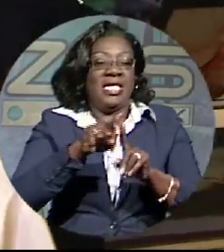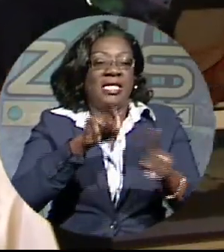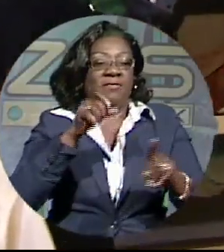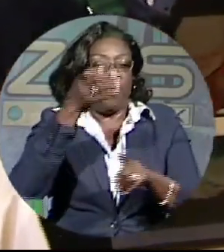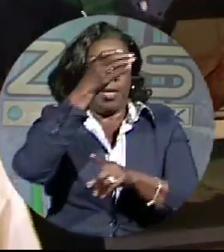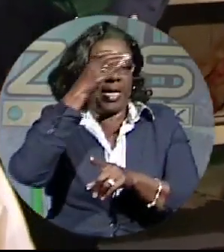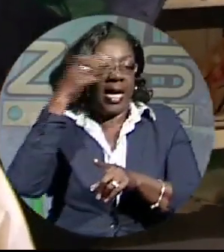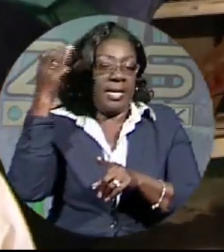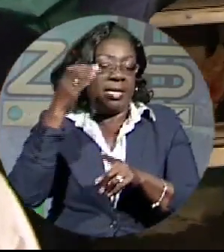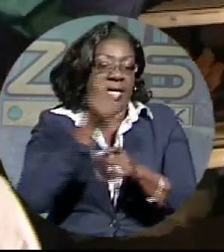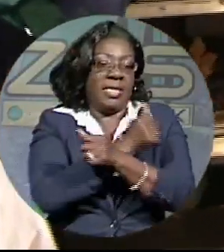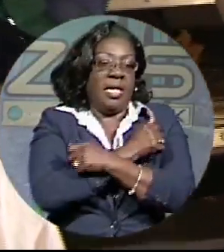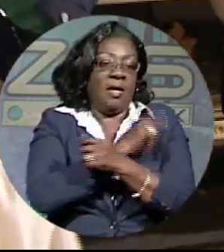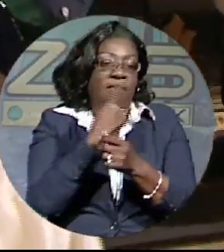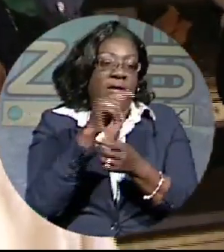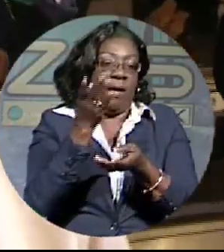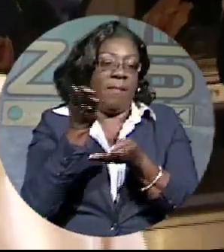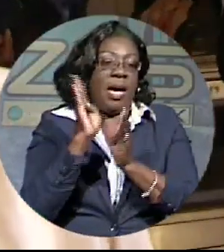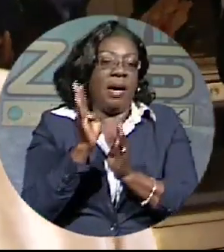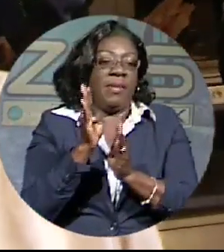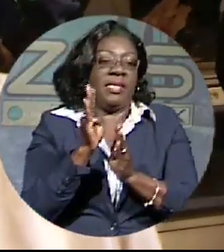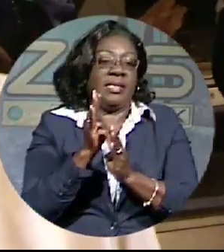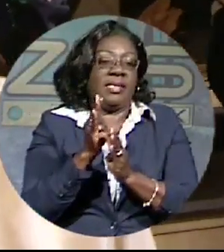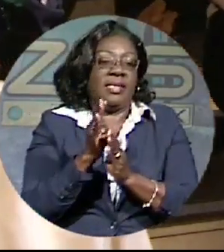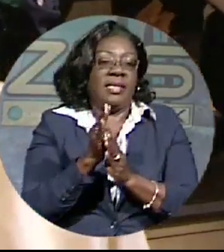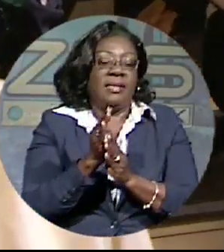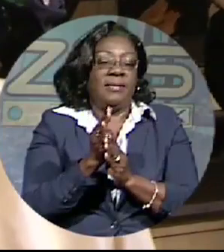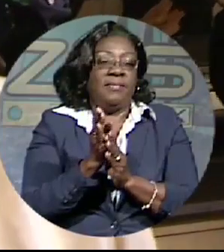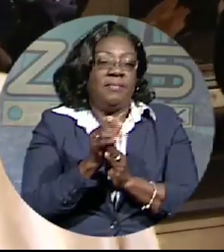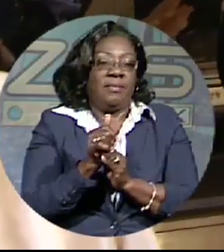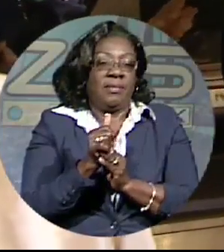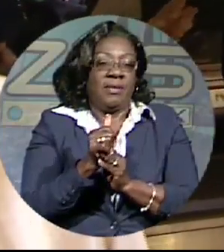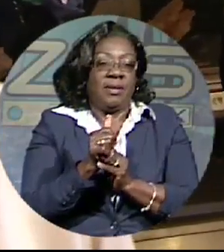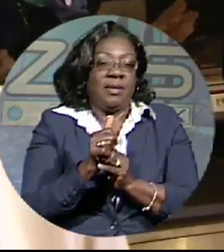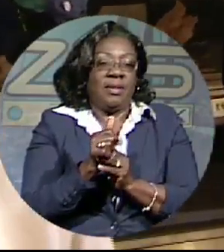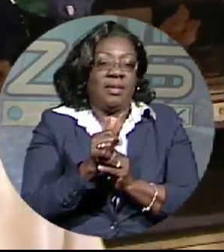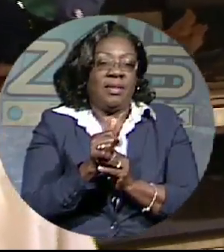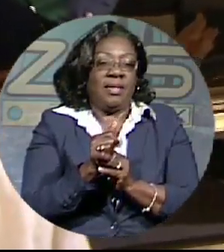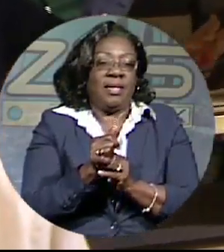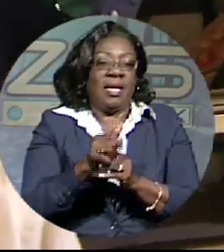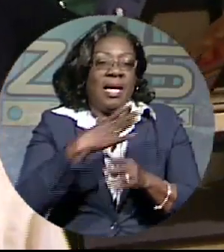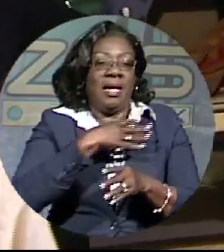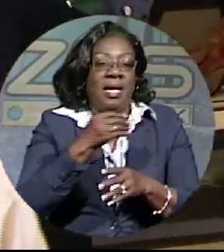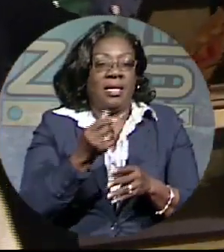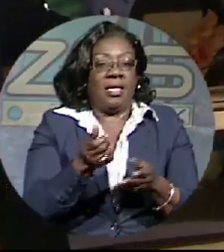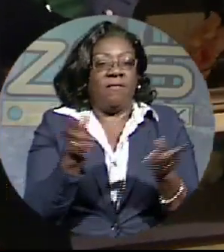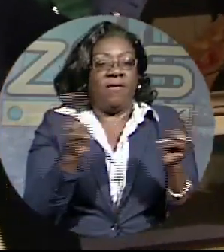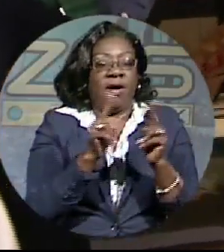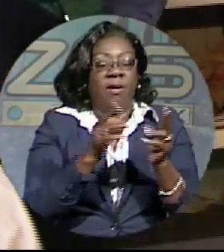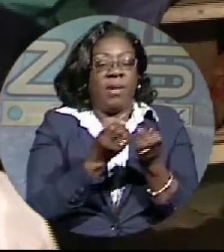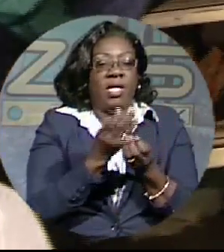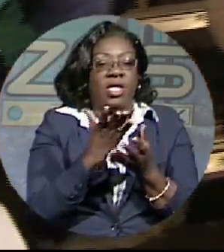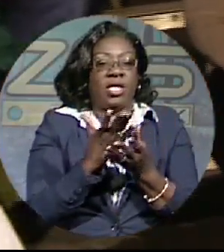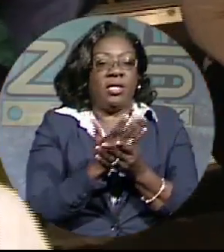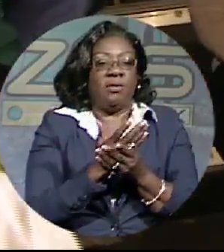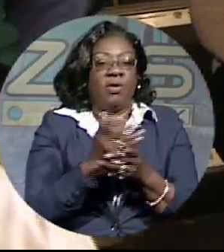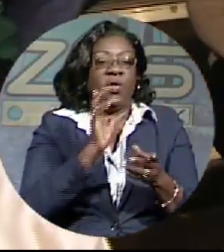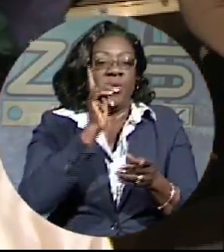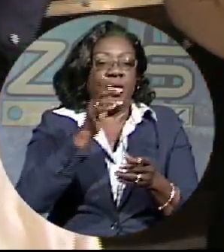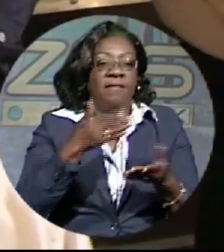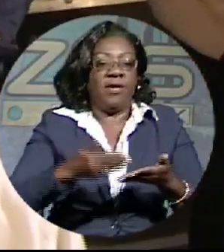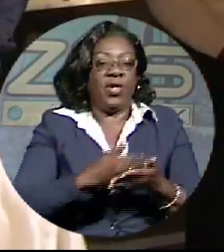love Bahama. And I hope Bahama will be better and better. And the people are very good. I like it very much. So you'll be here New Year's for